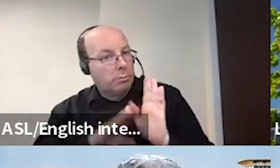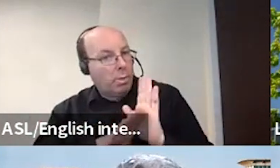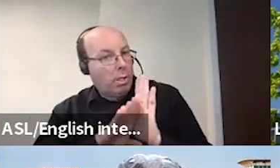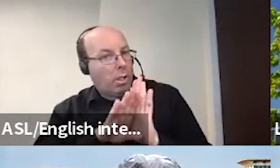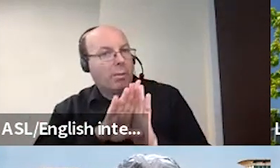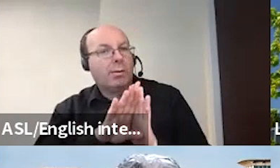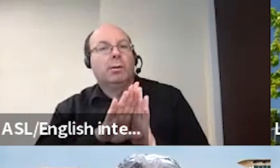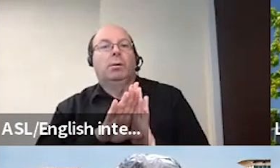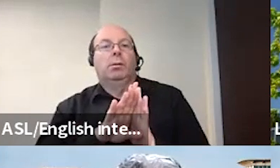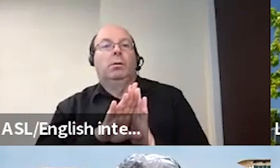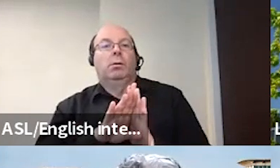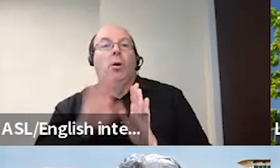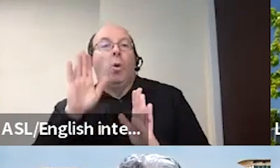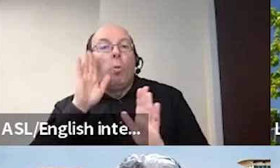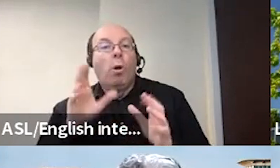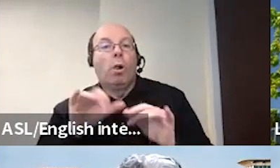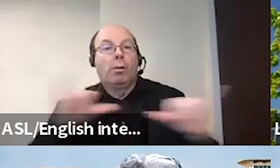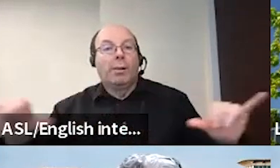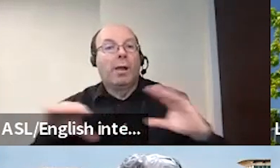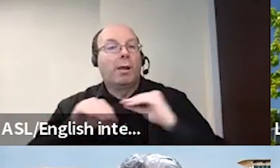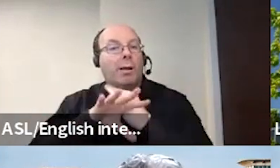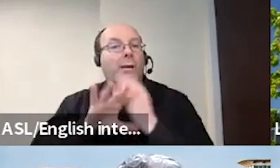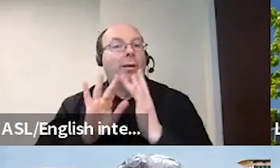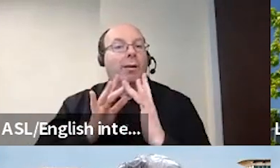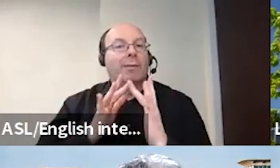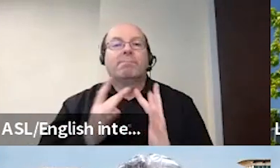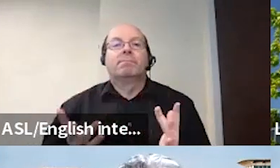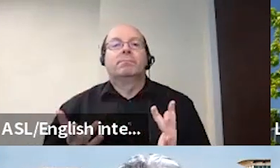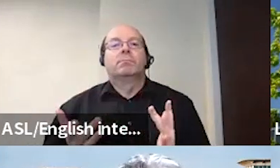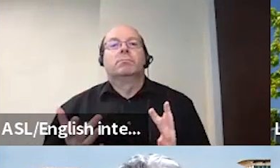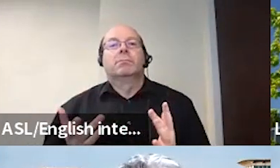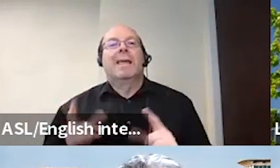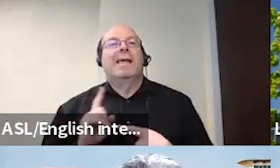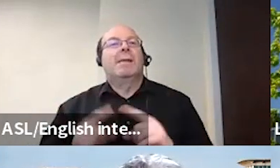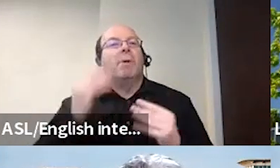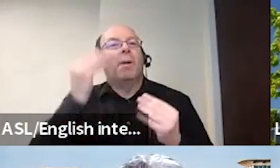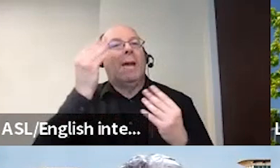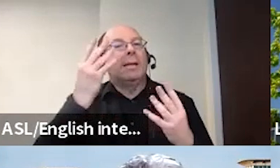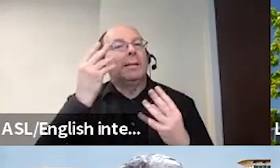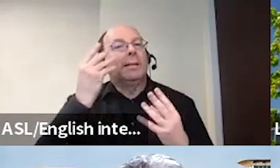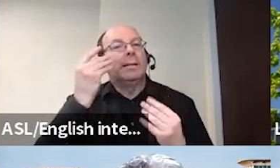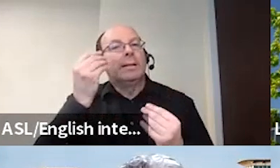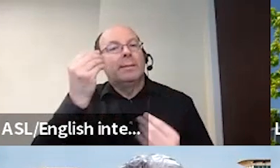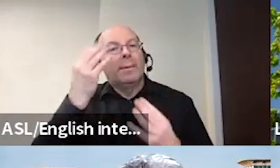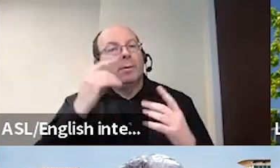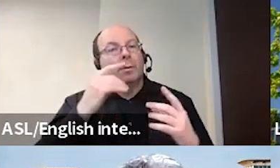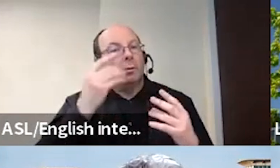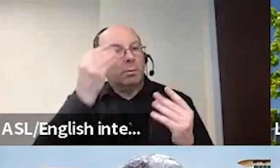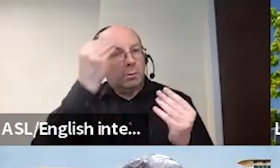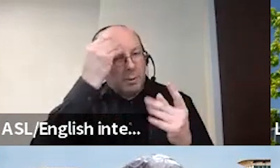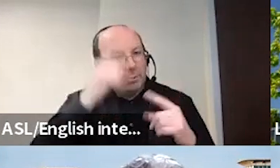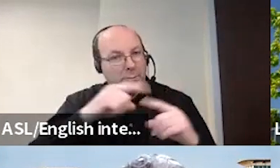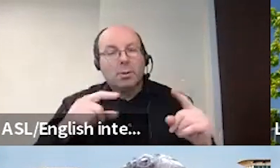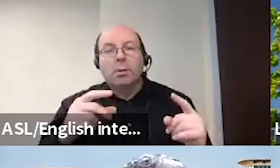a tricky question because managing the epidemic requires looking at multiple types of data. It could change on the dime. The virus